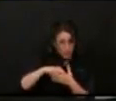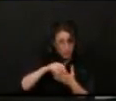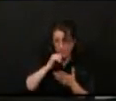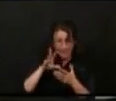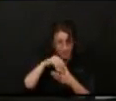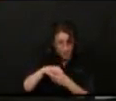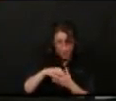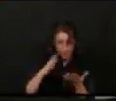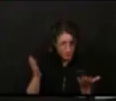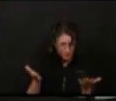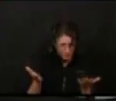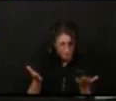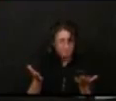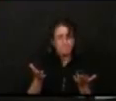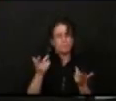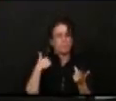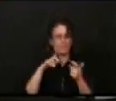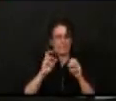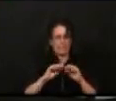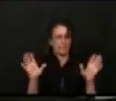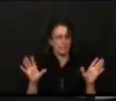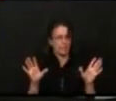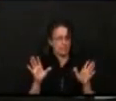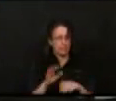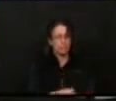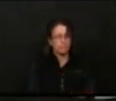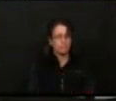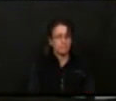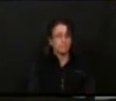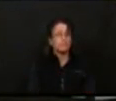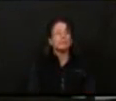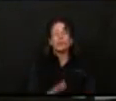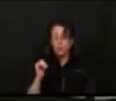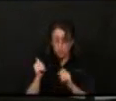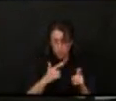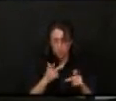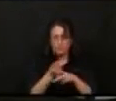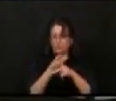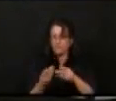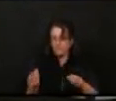The budget that's been presented back to us for consideration tonight